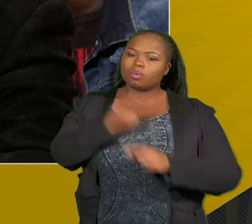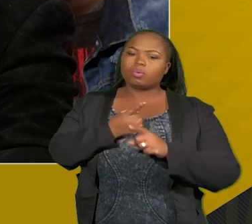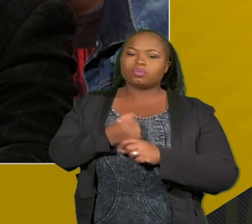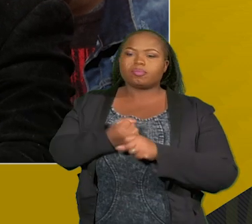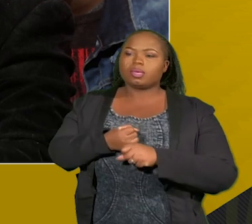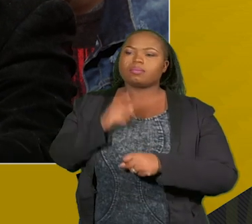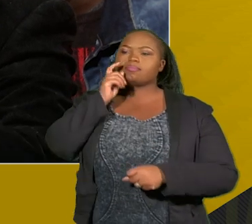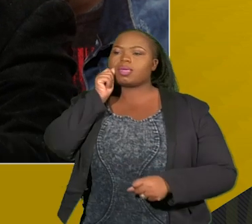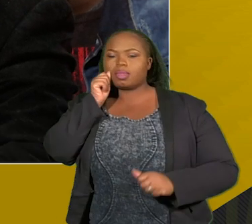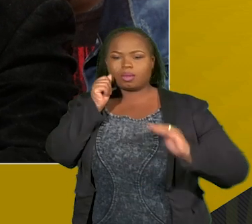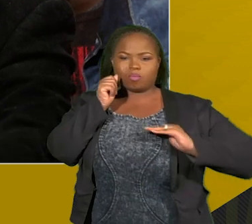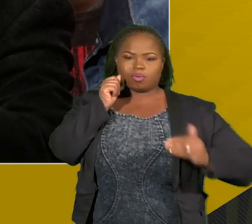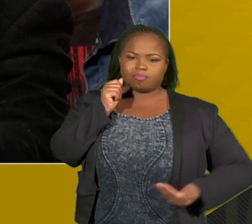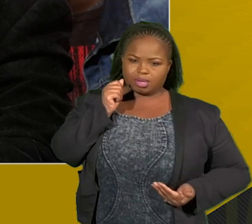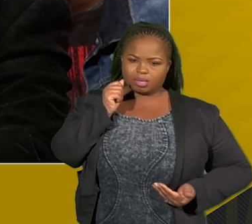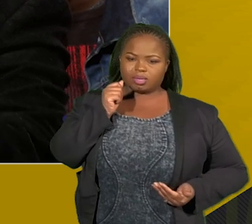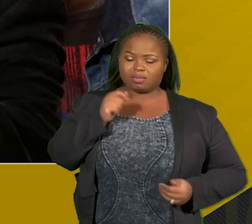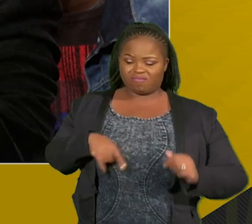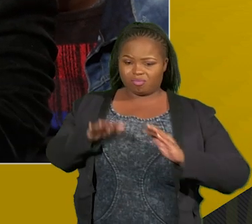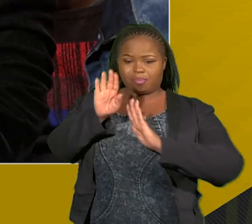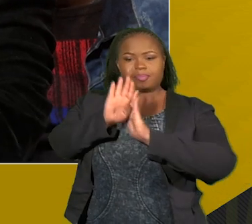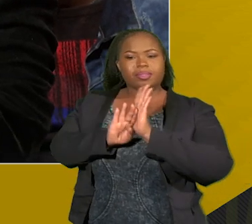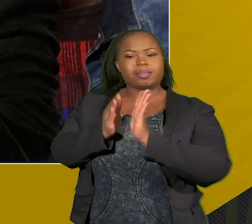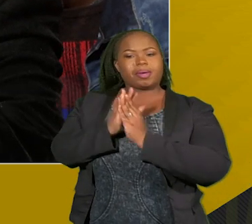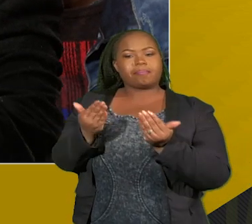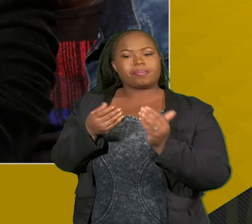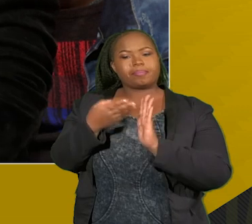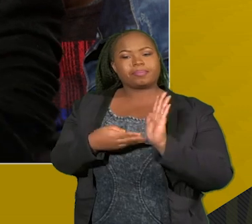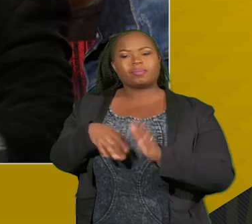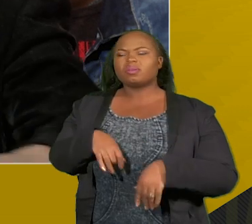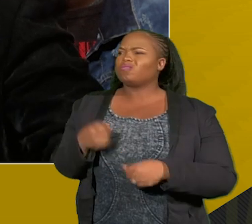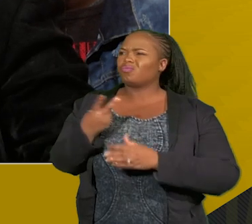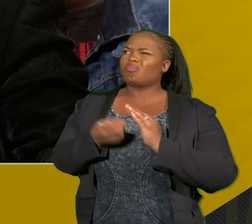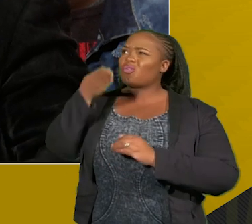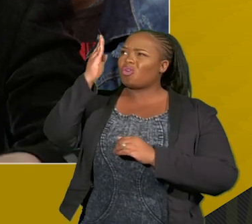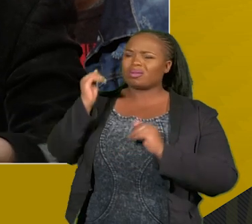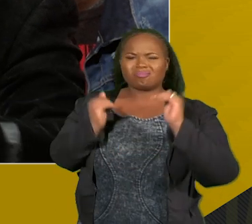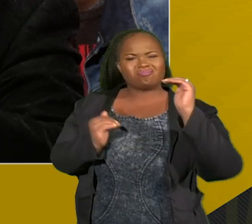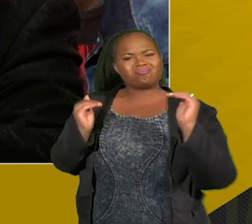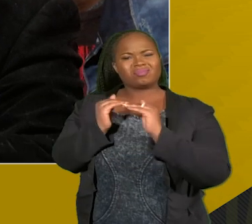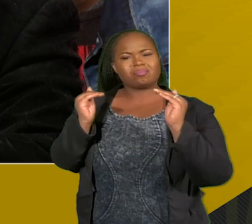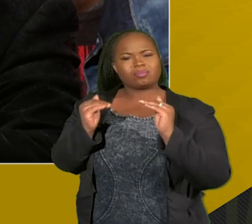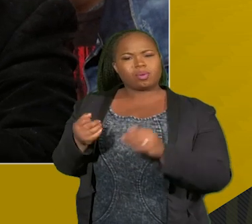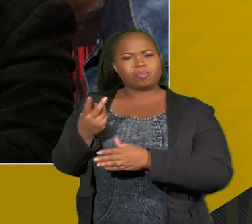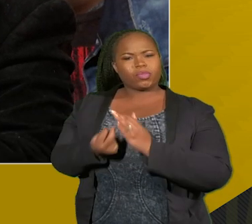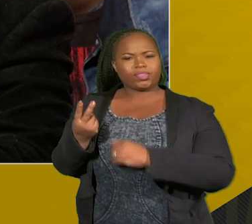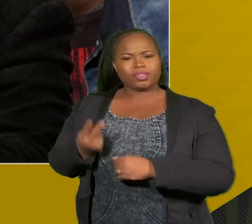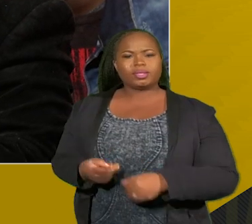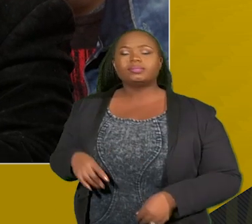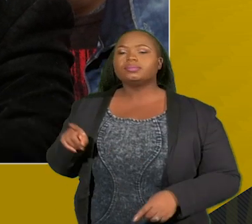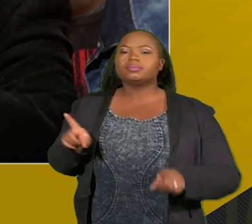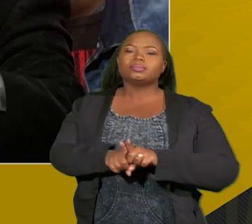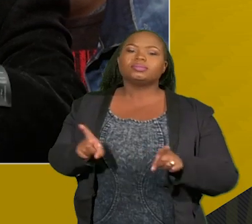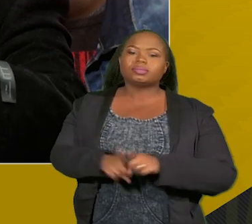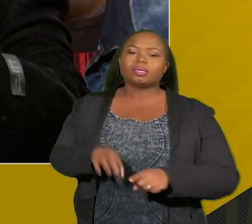mosadi. And monna le mosadi from the Bible, when it comes to God, they are equal. And even when modimo a tla